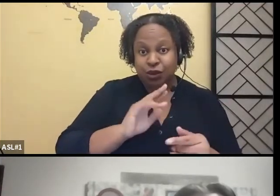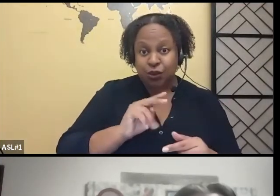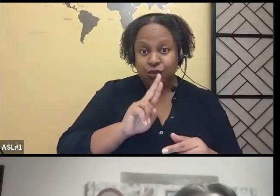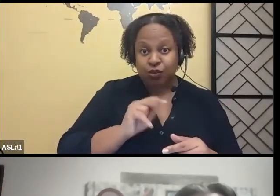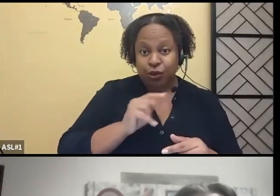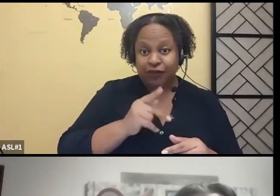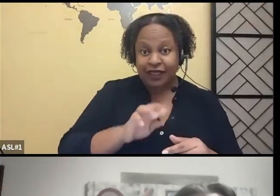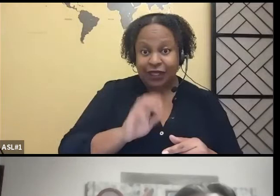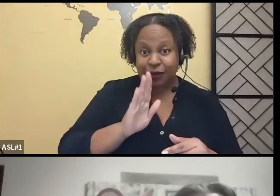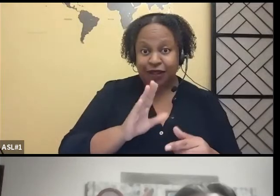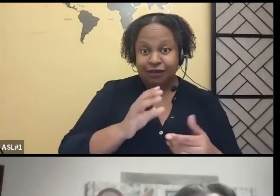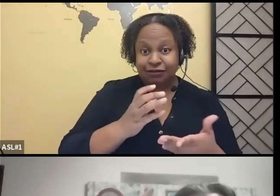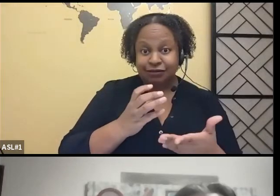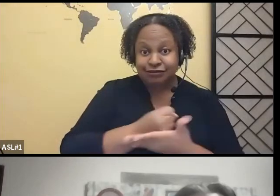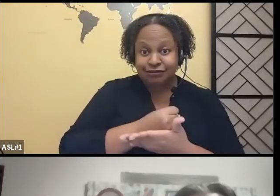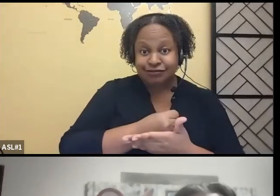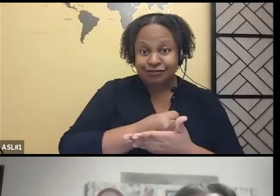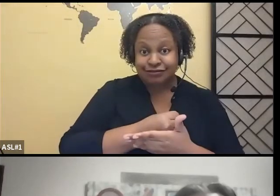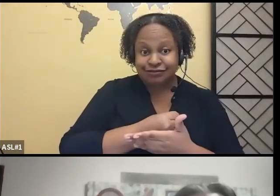Let me say some more.